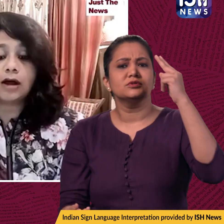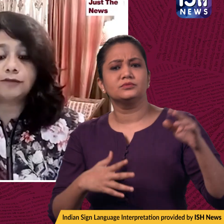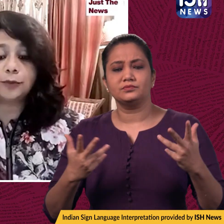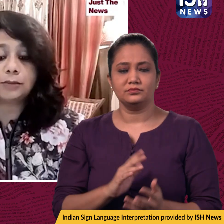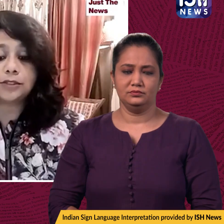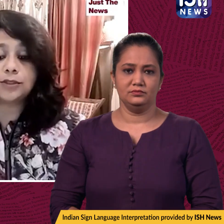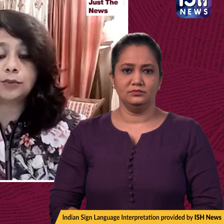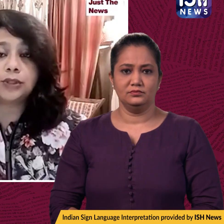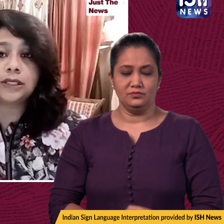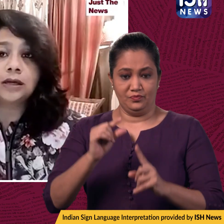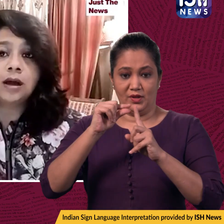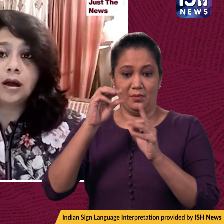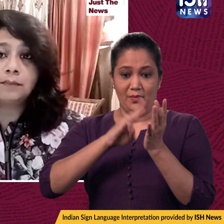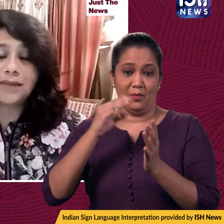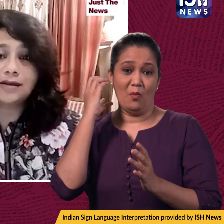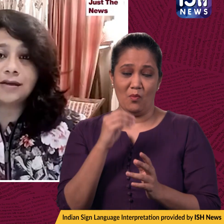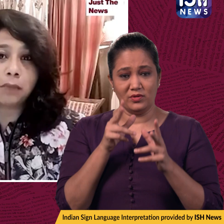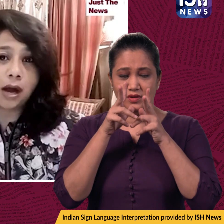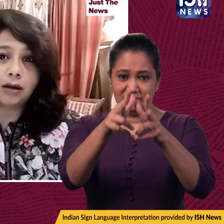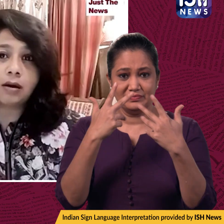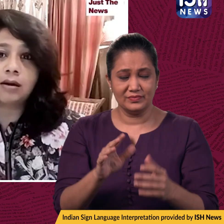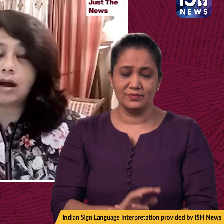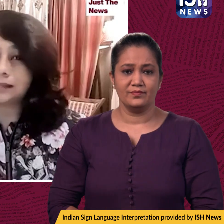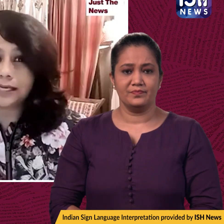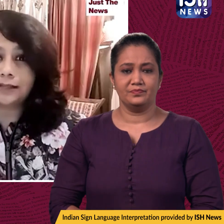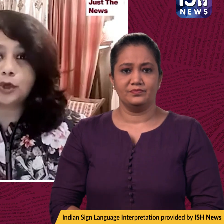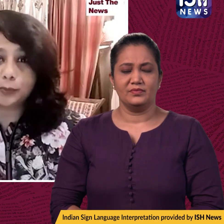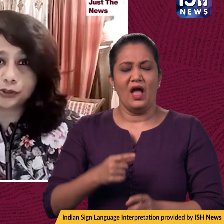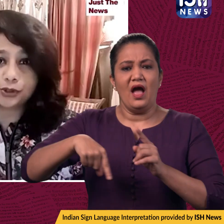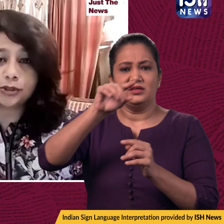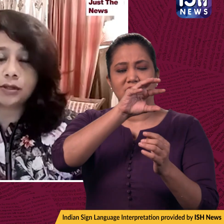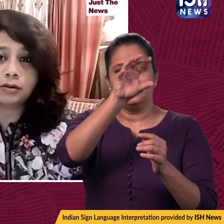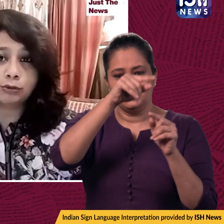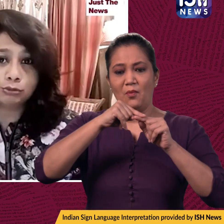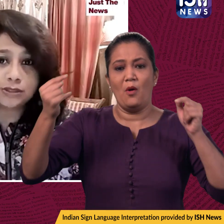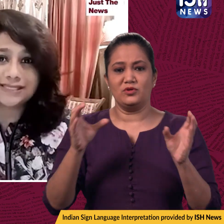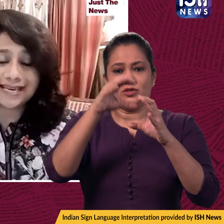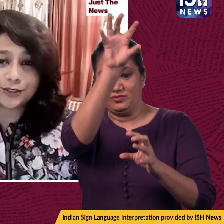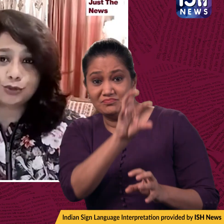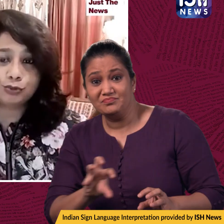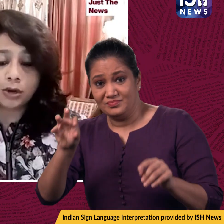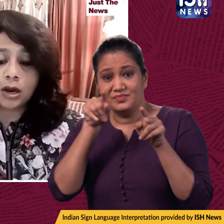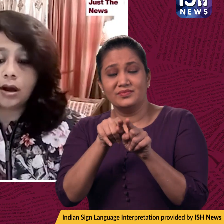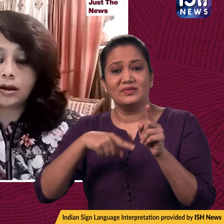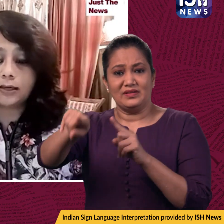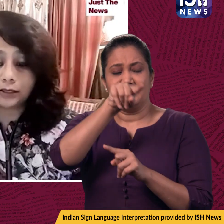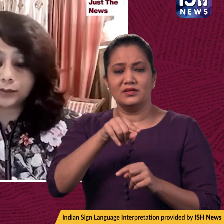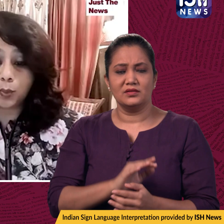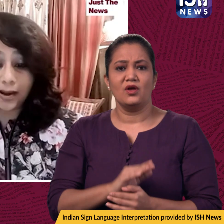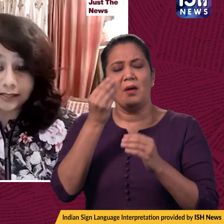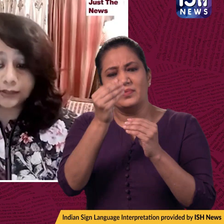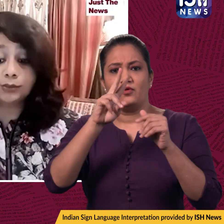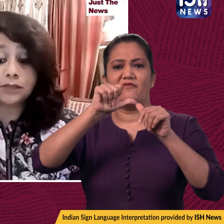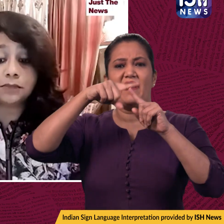right now, after Prime Minister Modi made a remark asking the opposition ruled states to